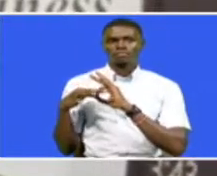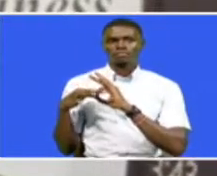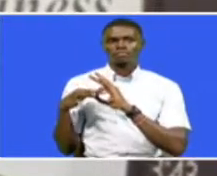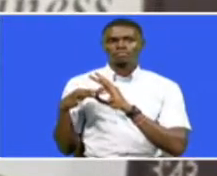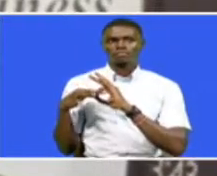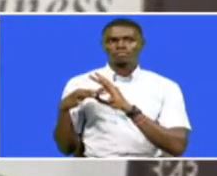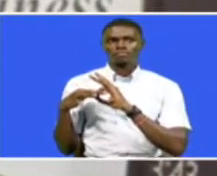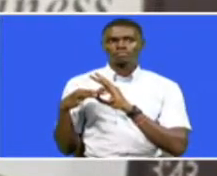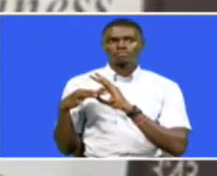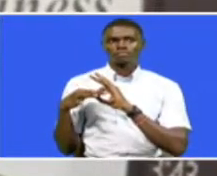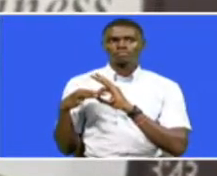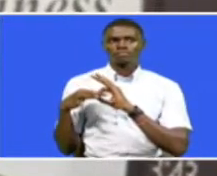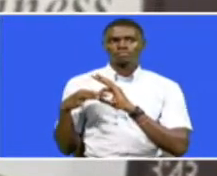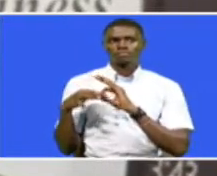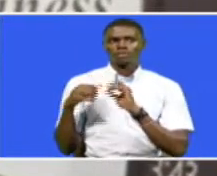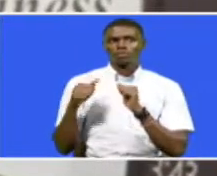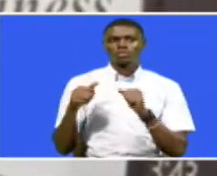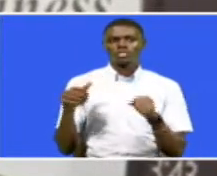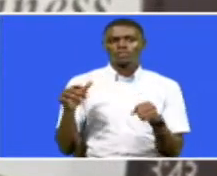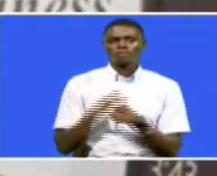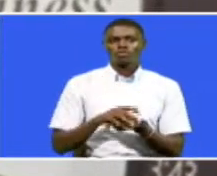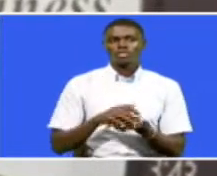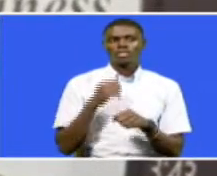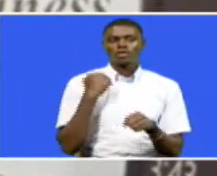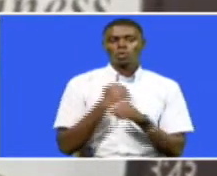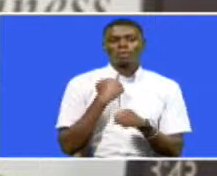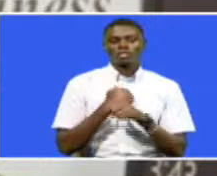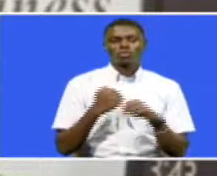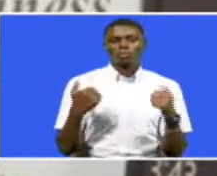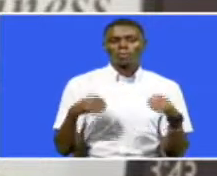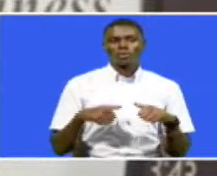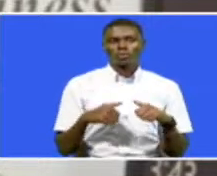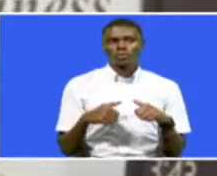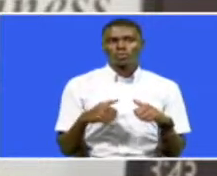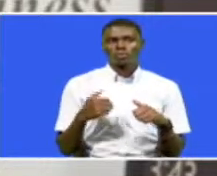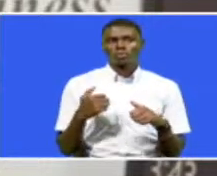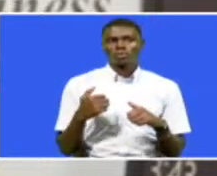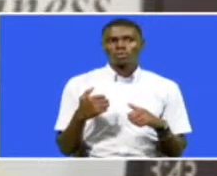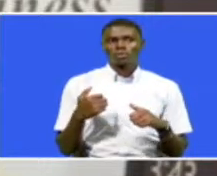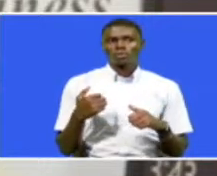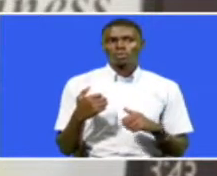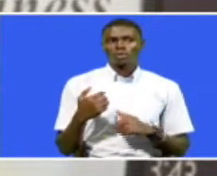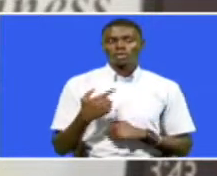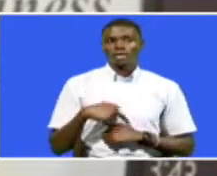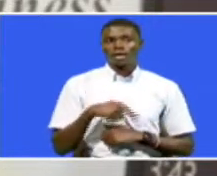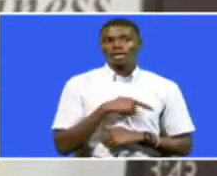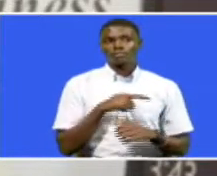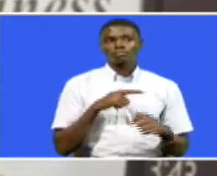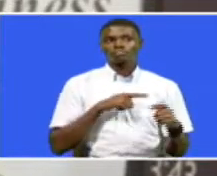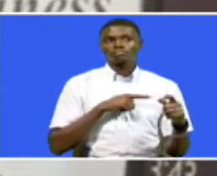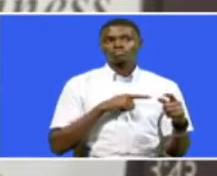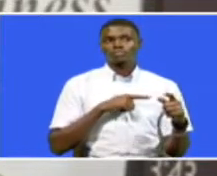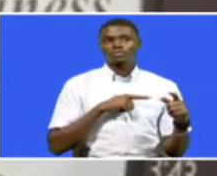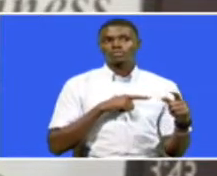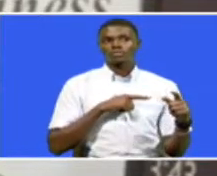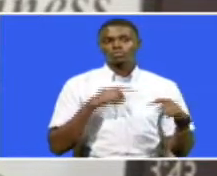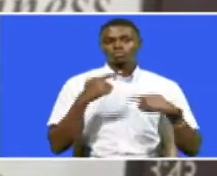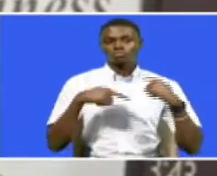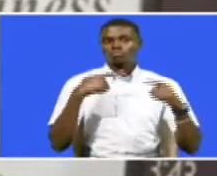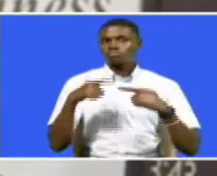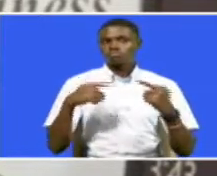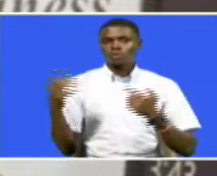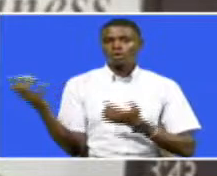is not fully fledged. And we are still importing Chinese